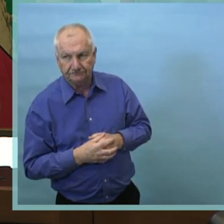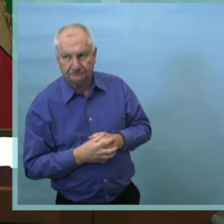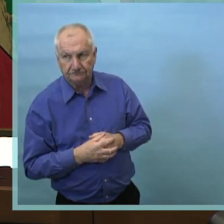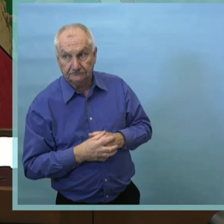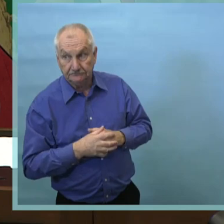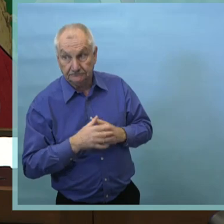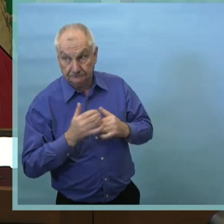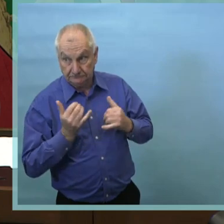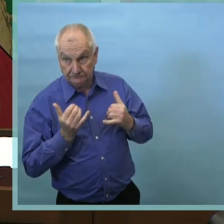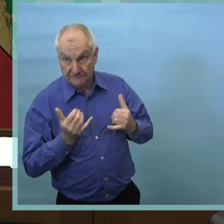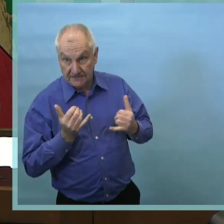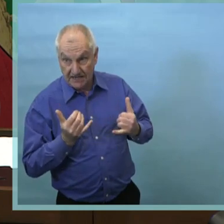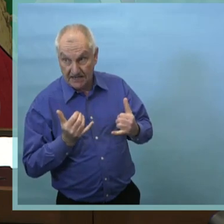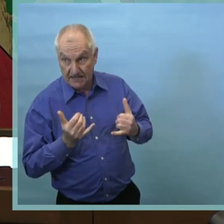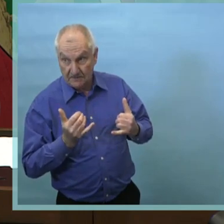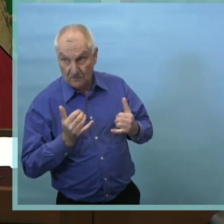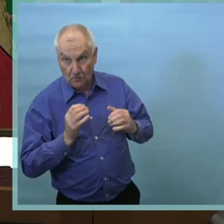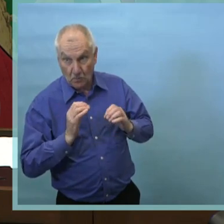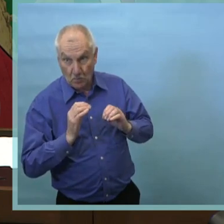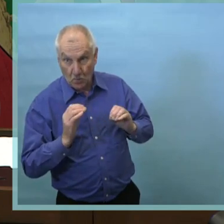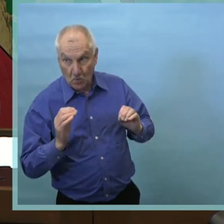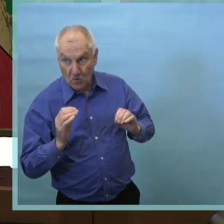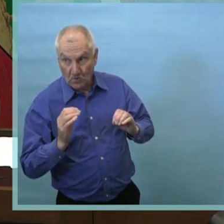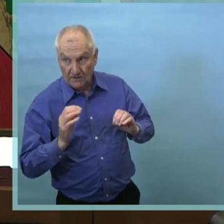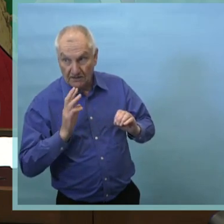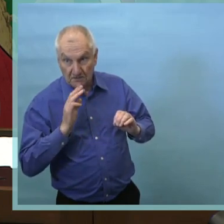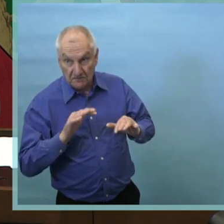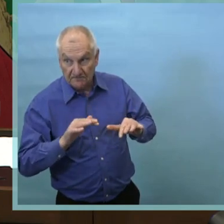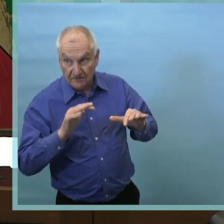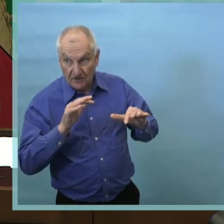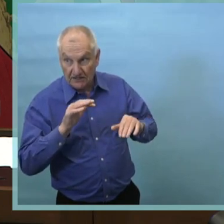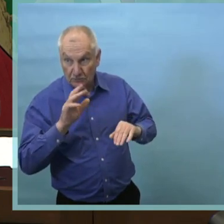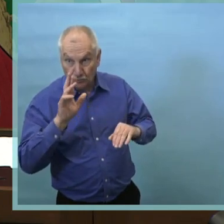is there no flood risk in the Westland area?